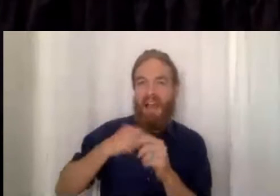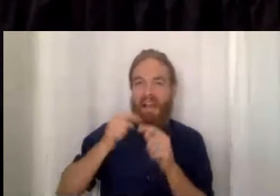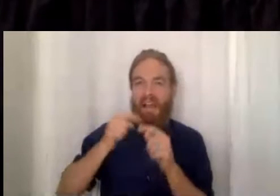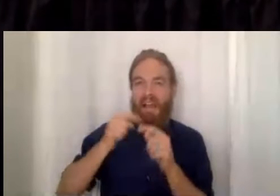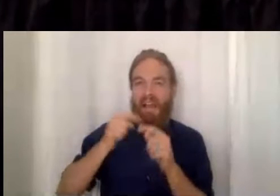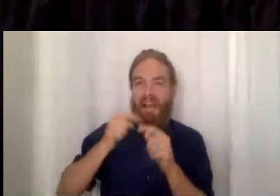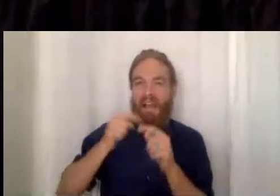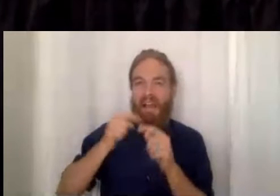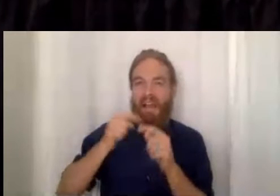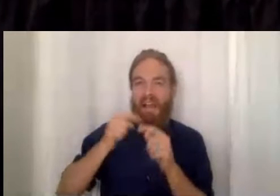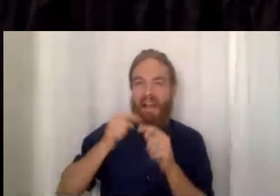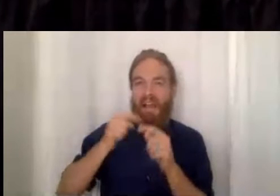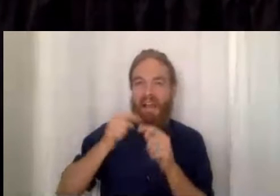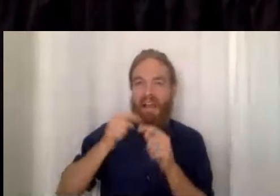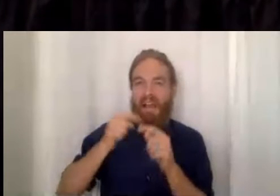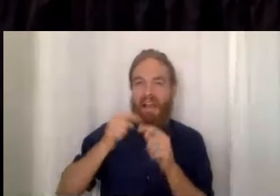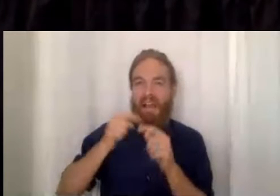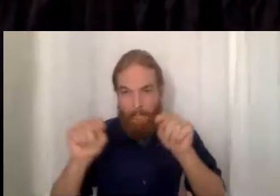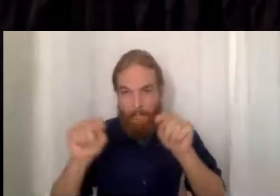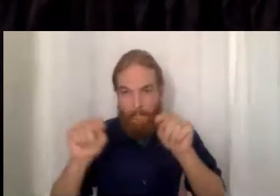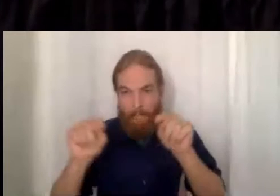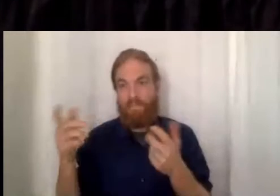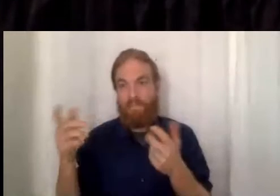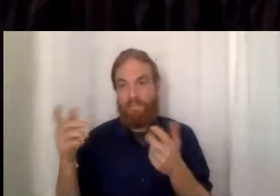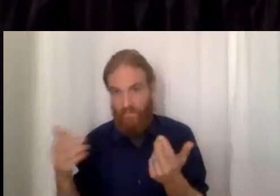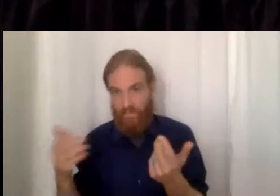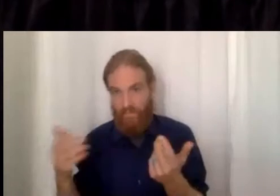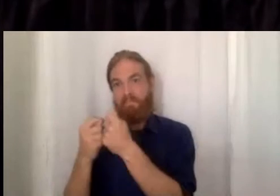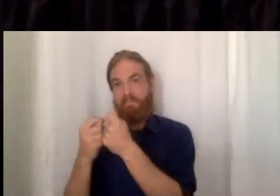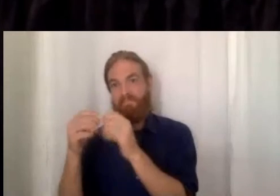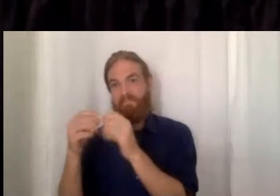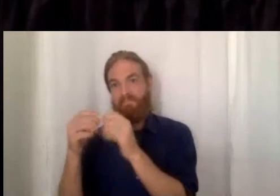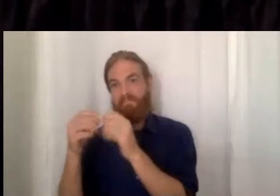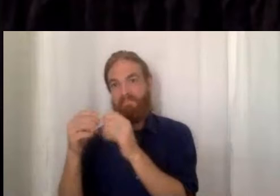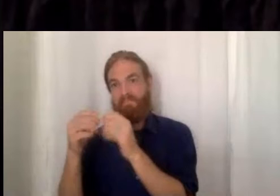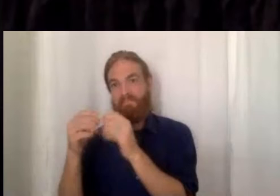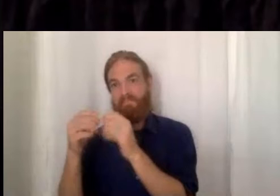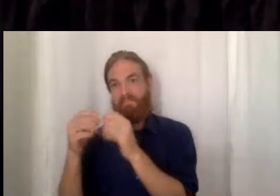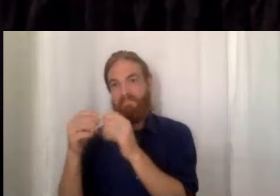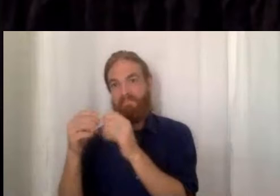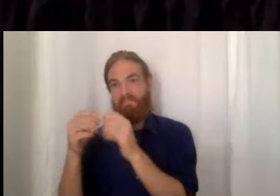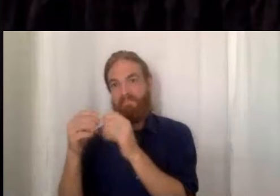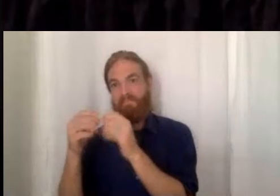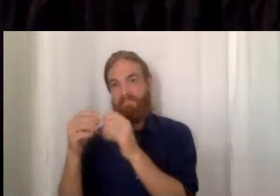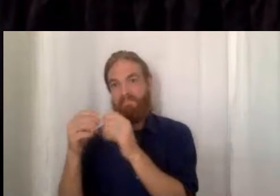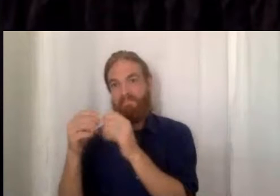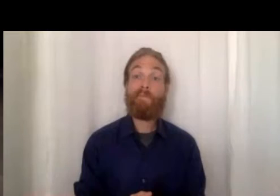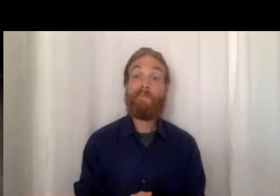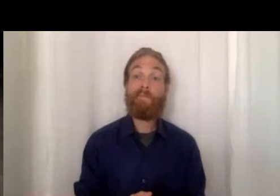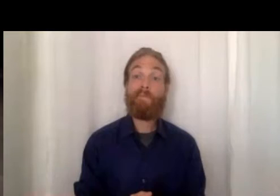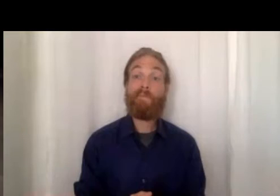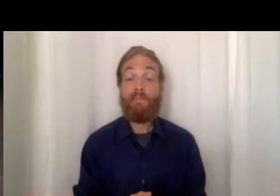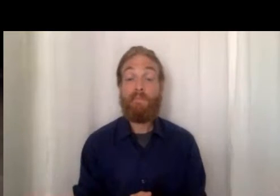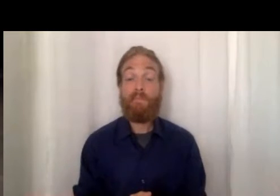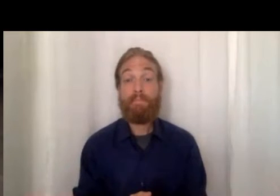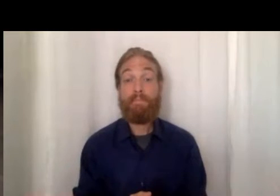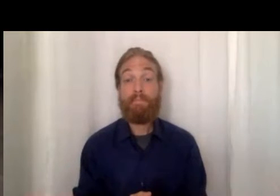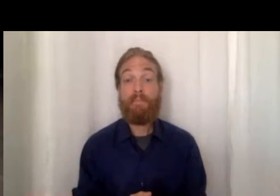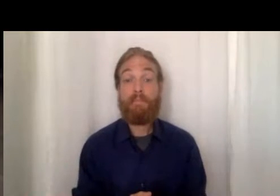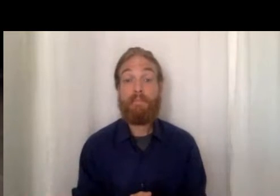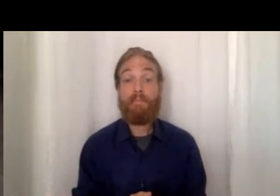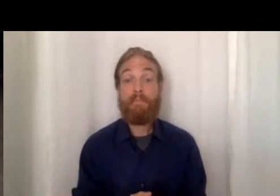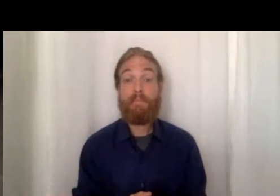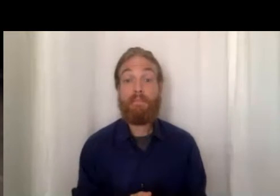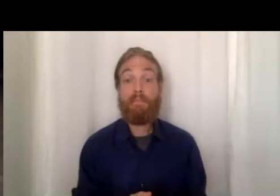to say? I was just going to say, I just want to shout out about we have teams in that long-term care for our homeless as well. Yes.